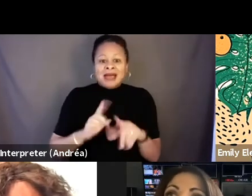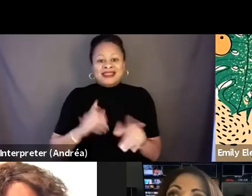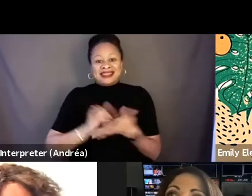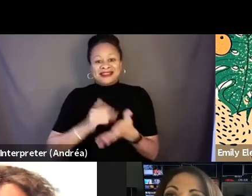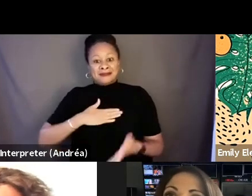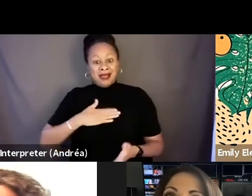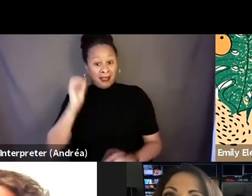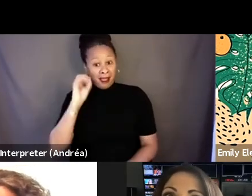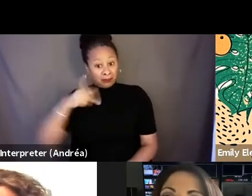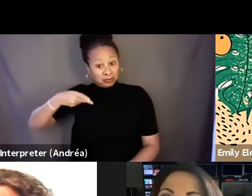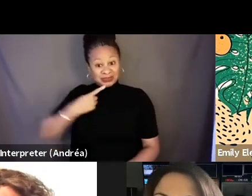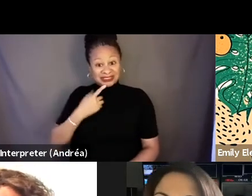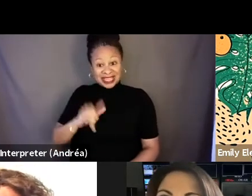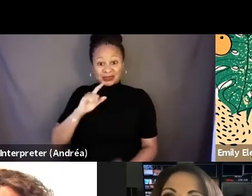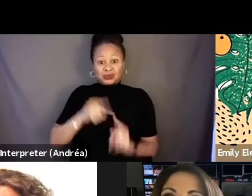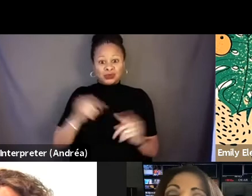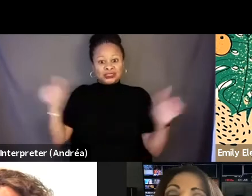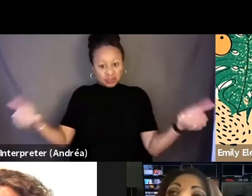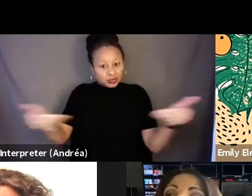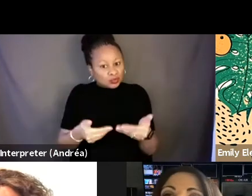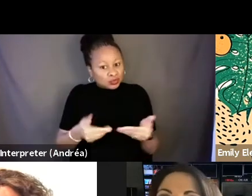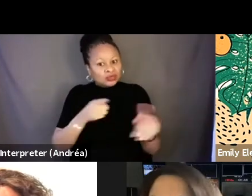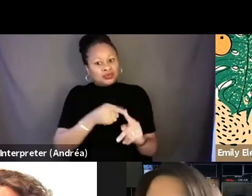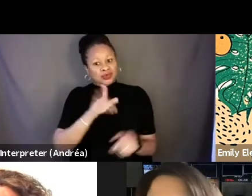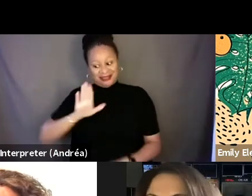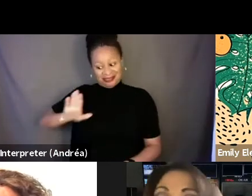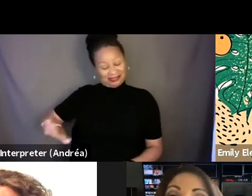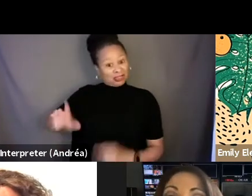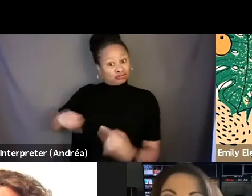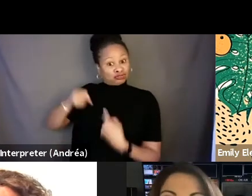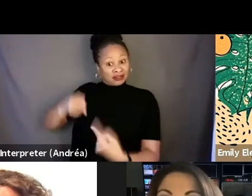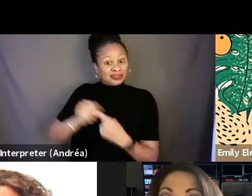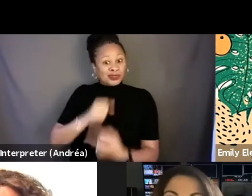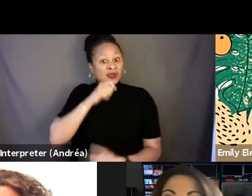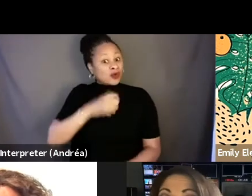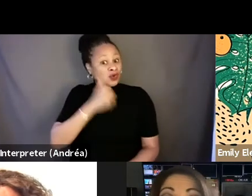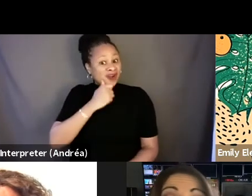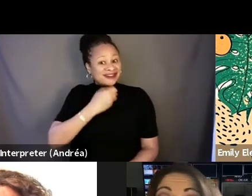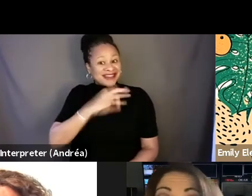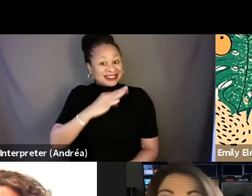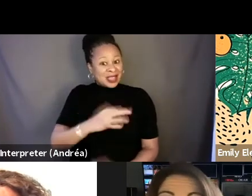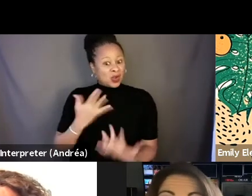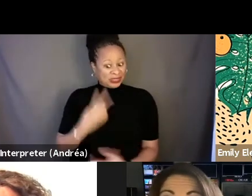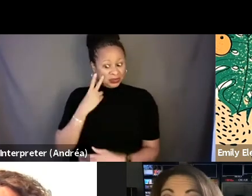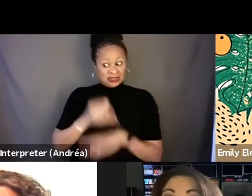say, to introduce you to that 19-year-old girl waiting to see if she's going to go